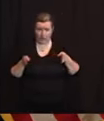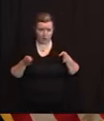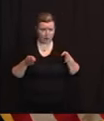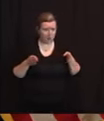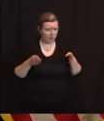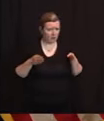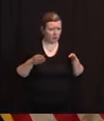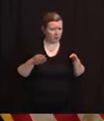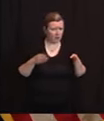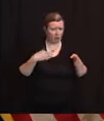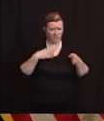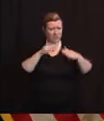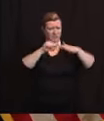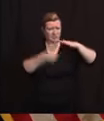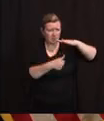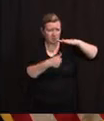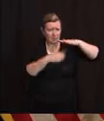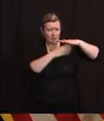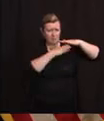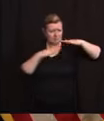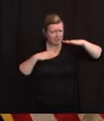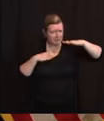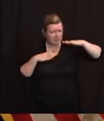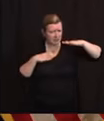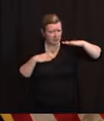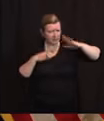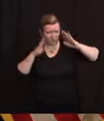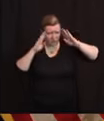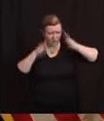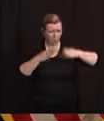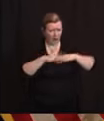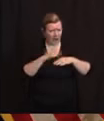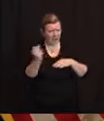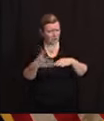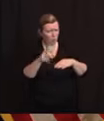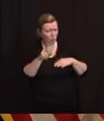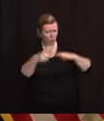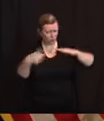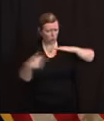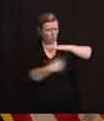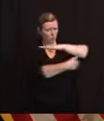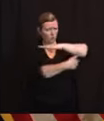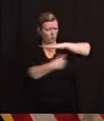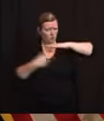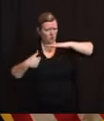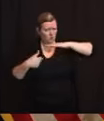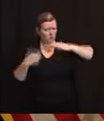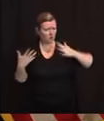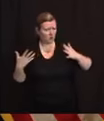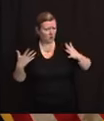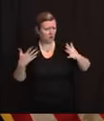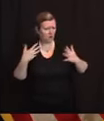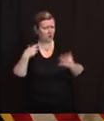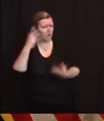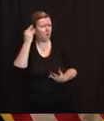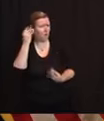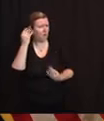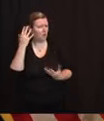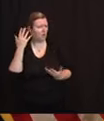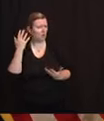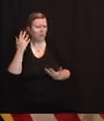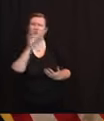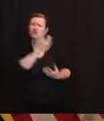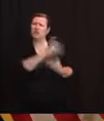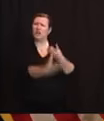casinos among the councils, but that doesn't mean we're not thinking about it and wargaming this. I just would stop, and if Judy